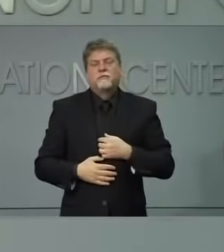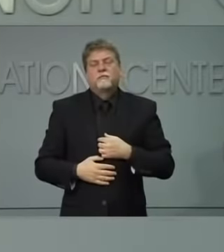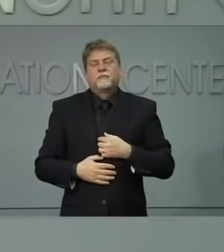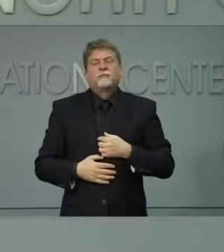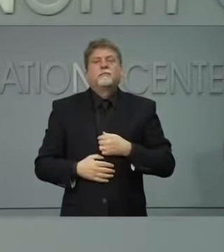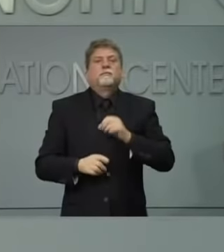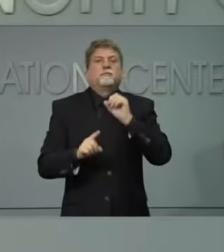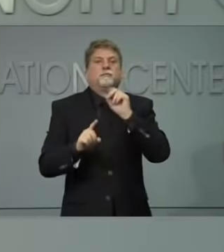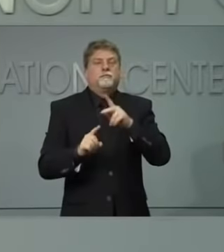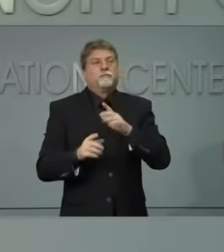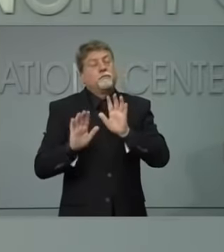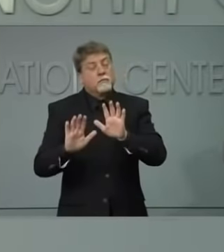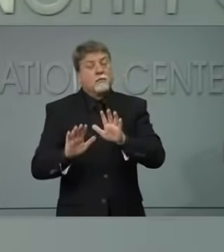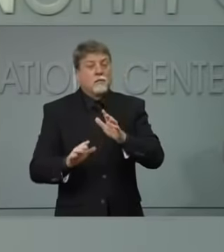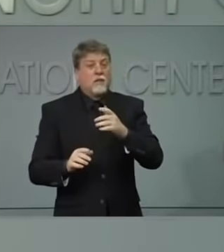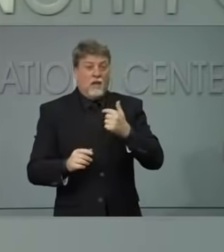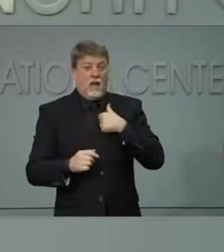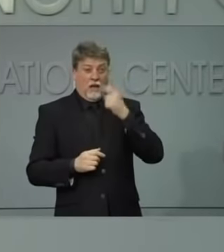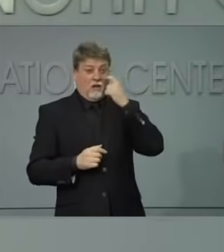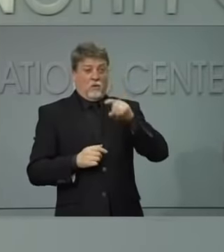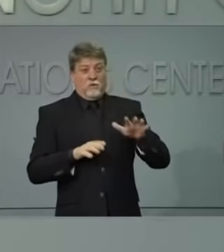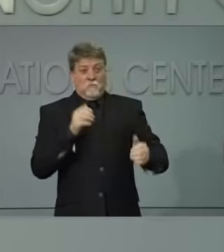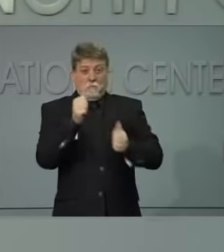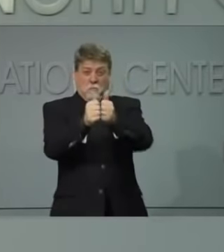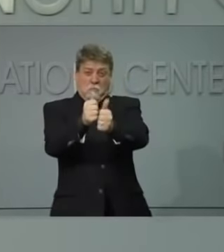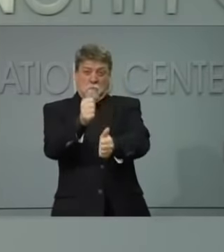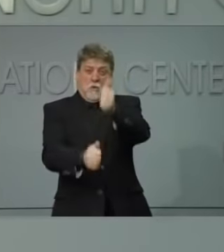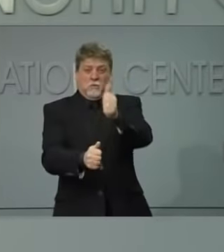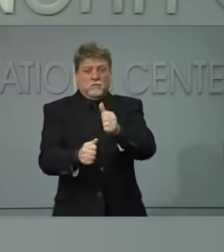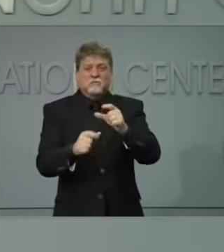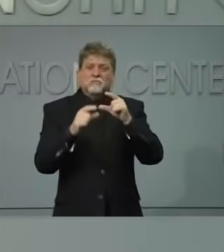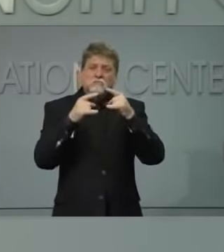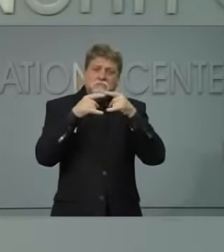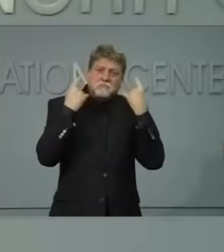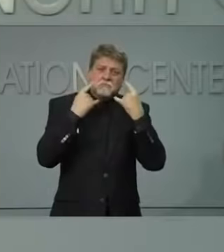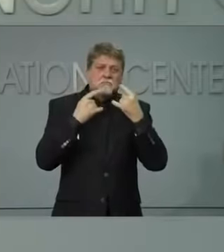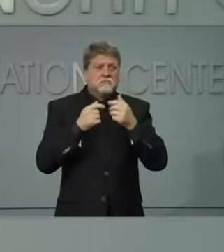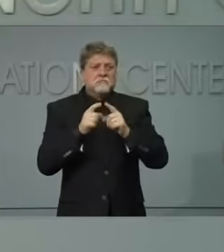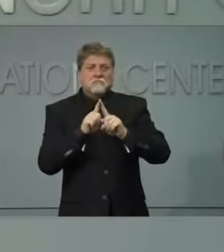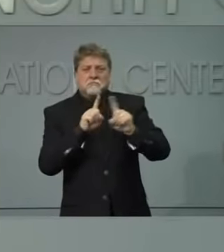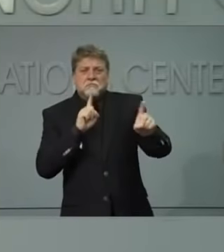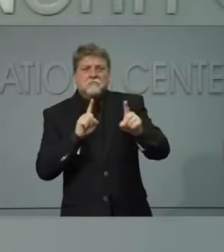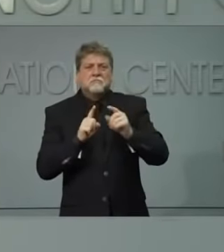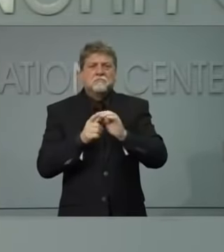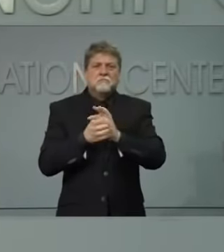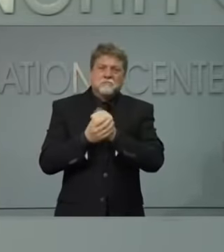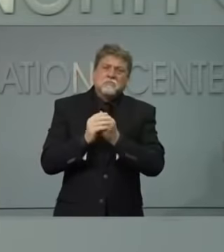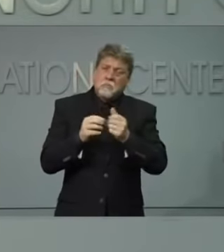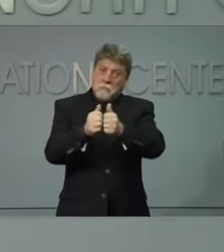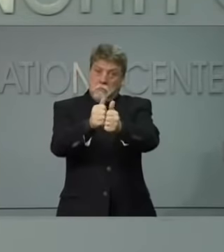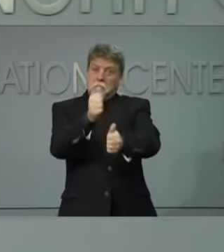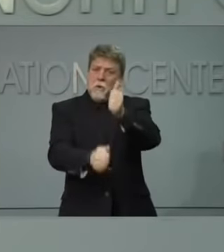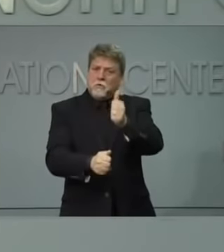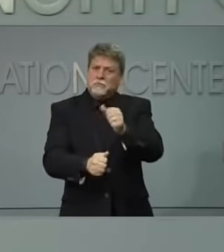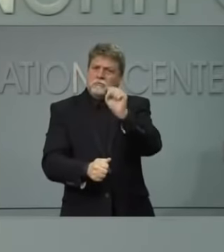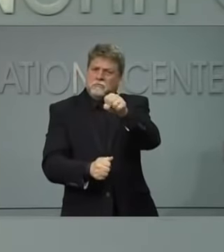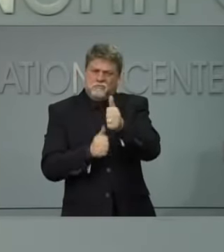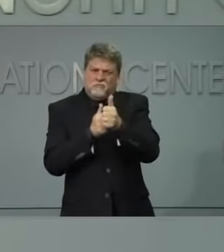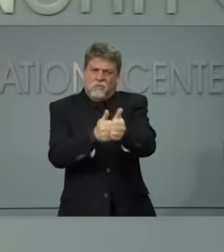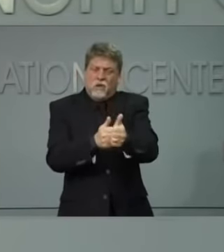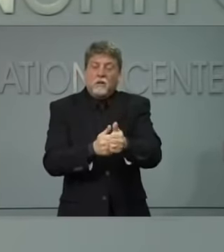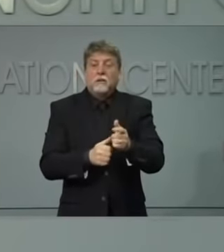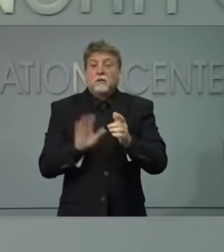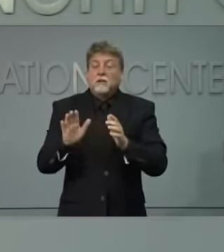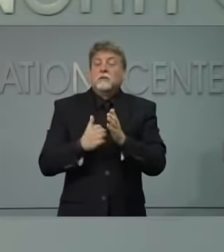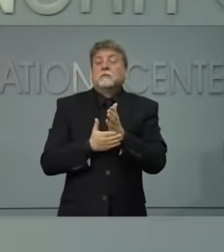orders and are acting responsibly. You always have those who do not, and some of those do it